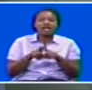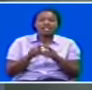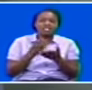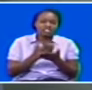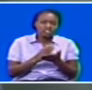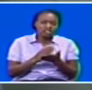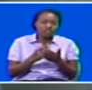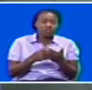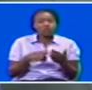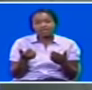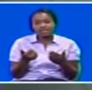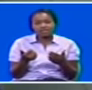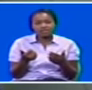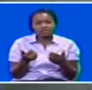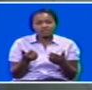other resources.